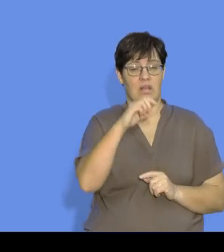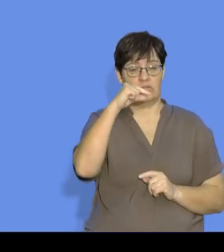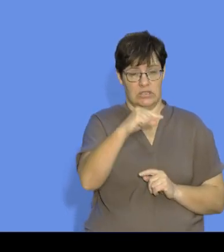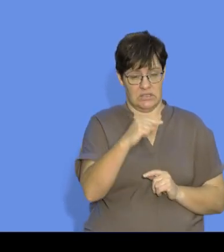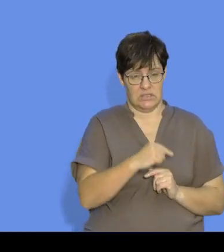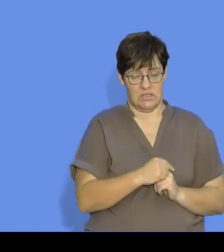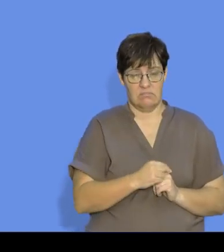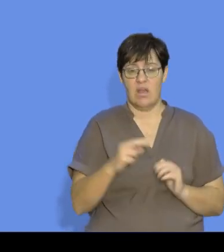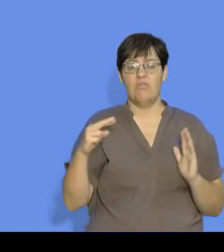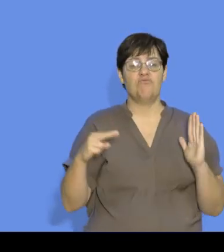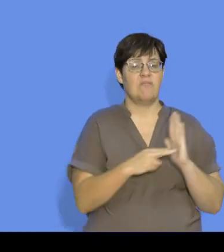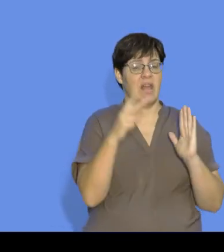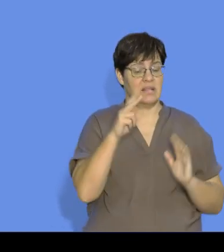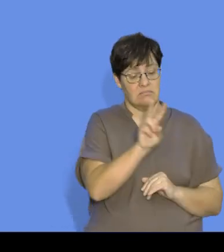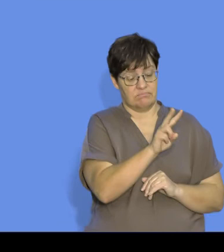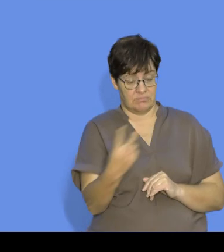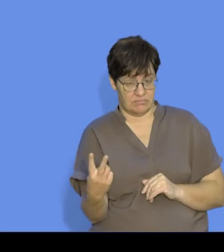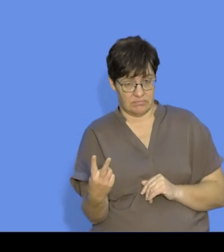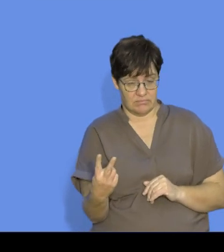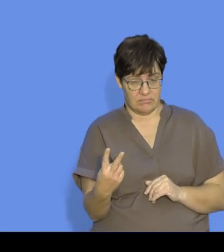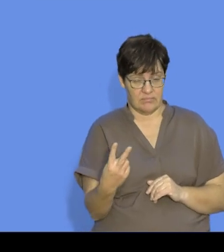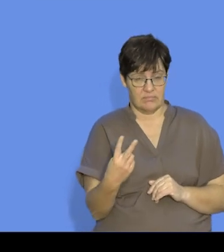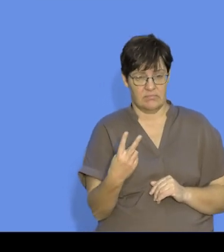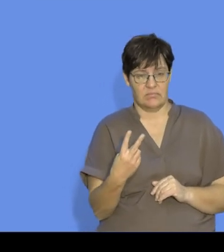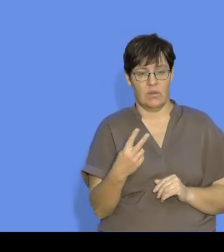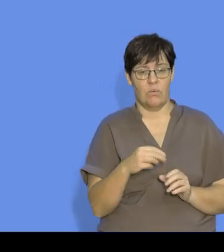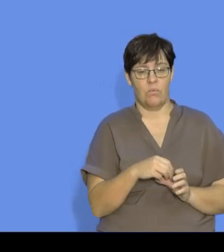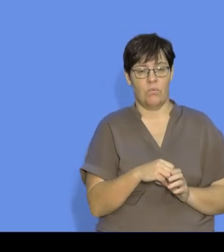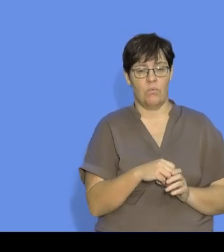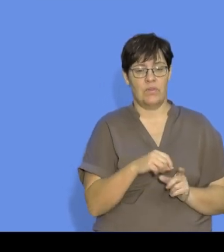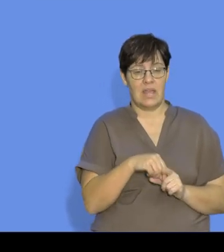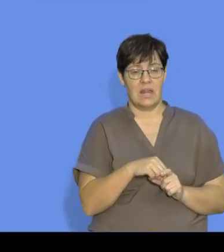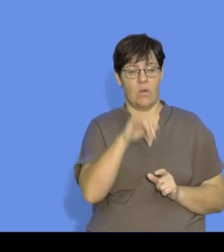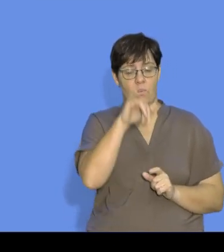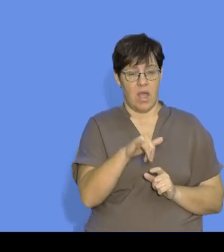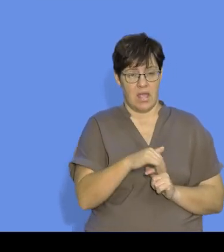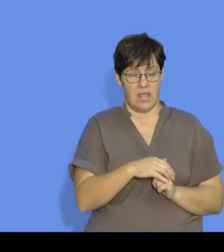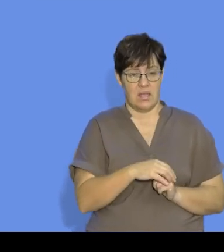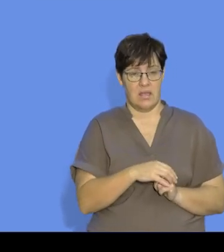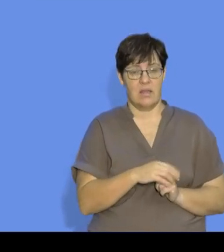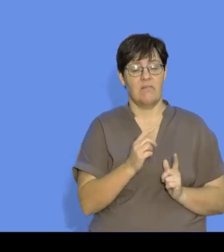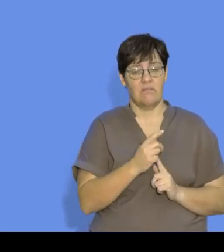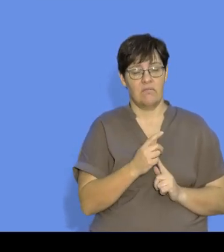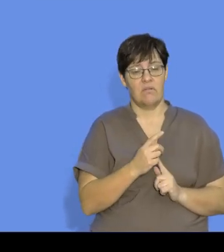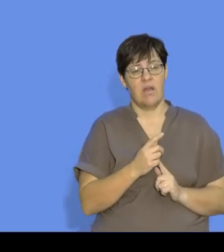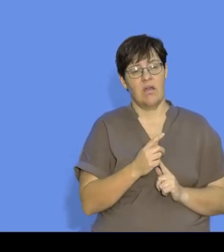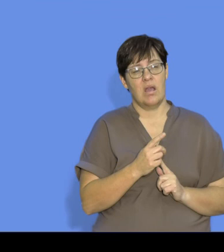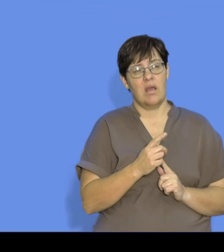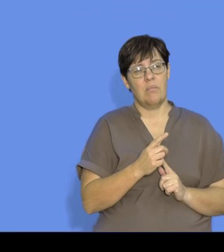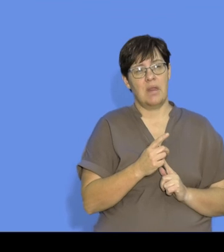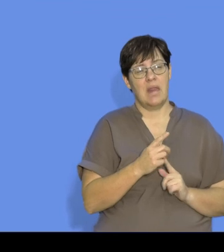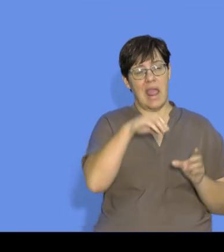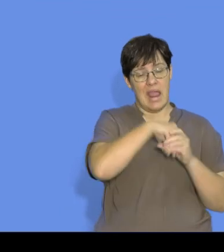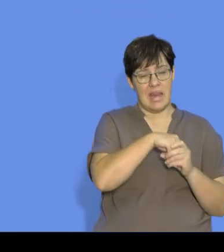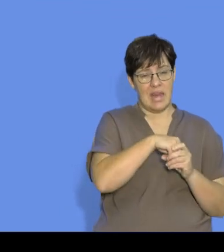g, and we are reflecting this in the y-axis now, instead of in the x-axis instead